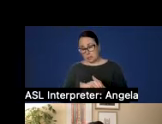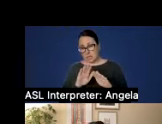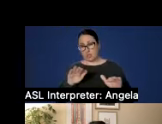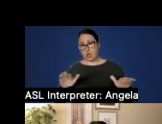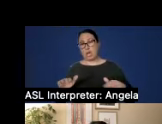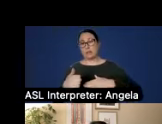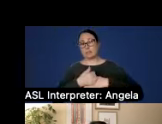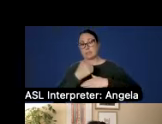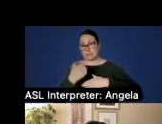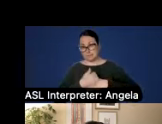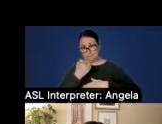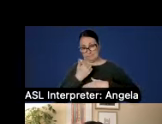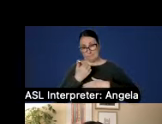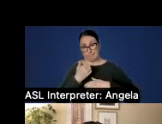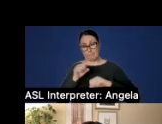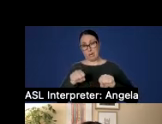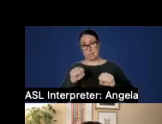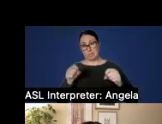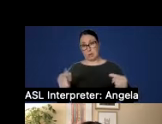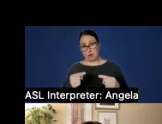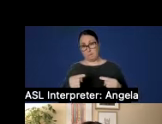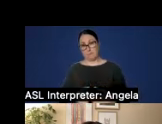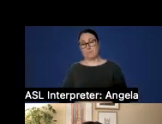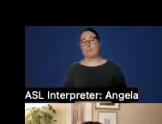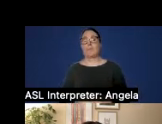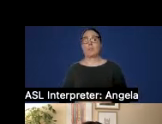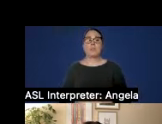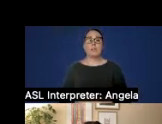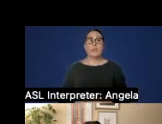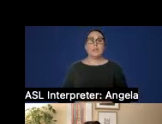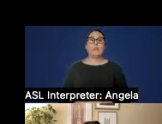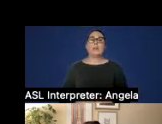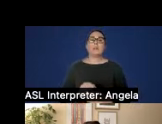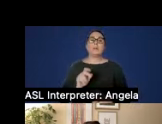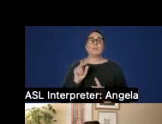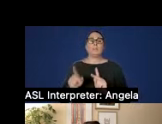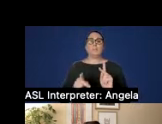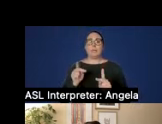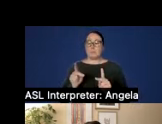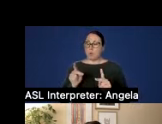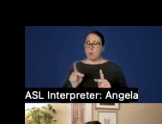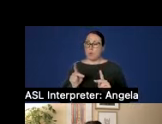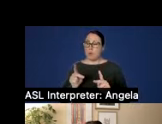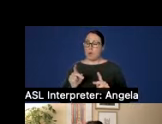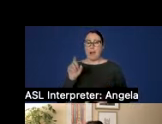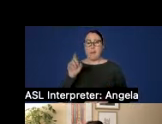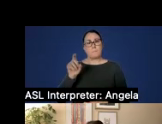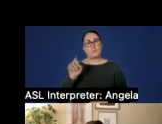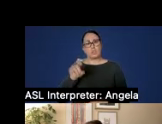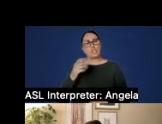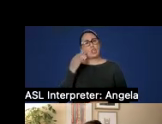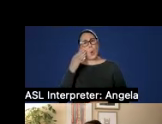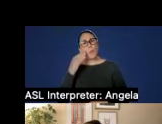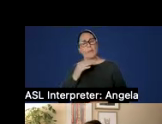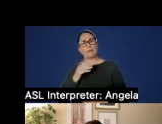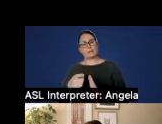it's essential that folks who enter your doors know that there is that mandatory reporting requirement in the